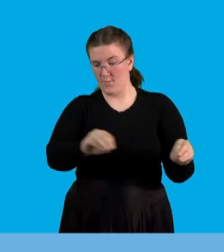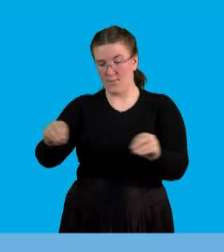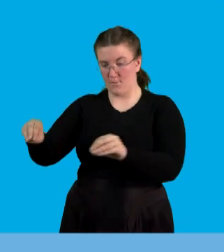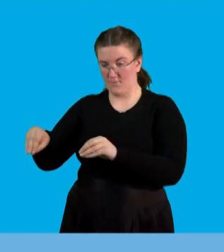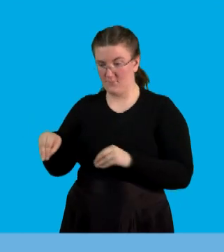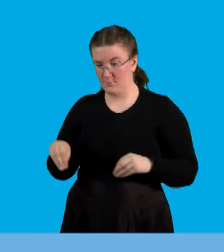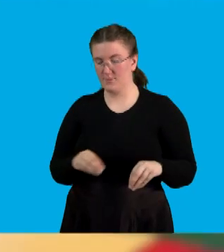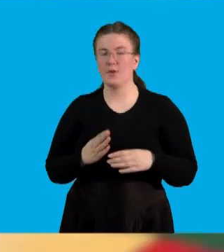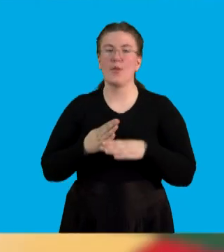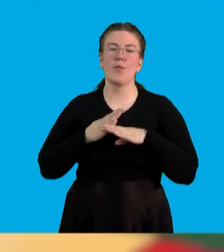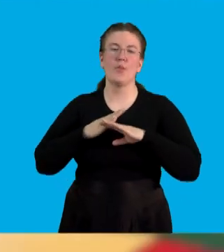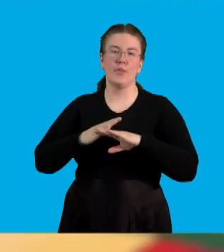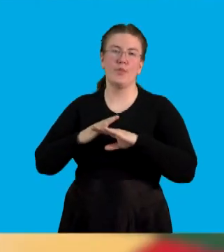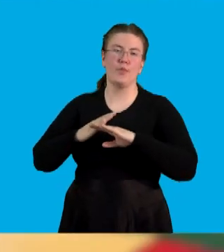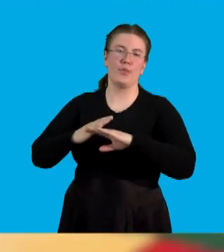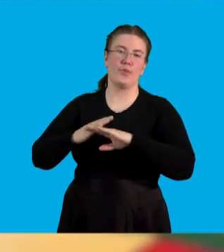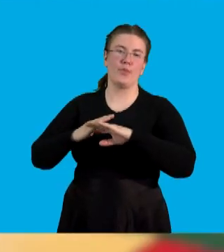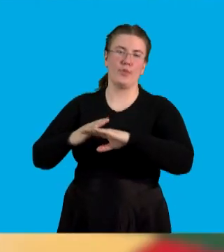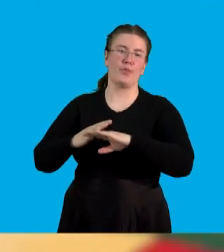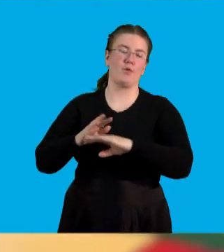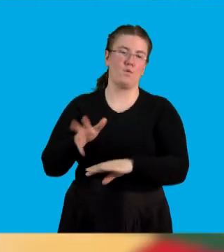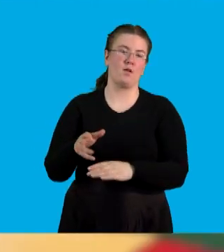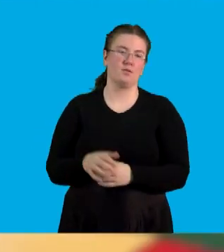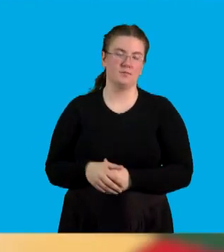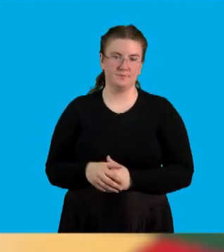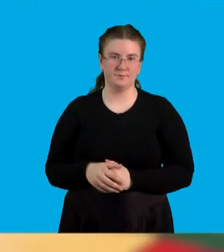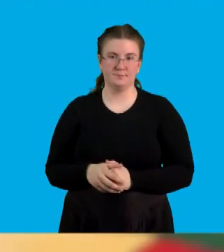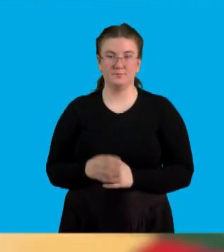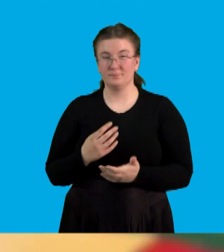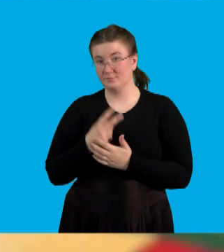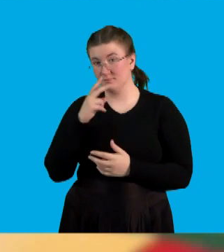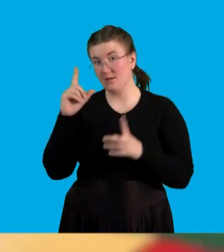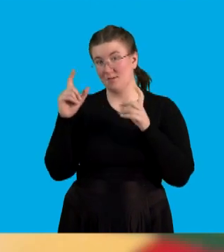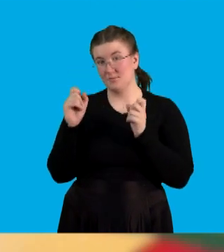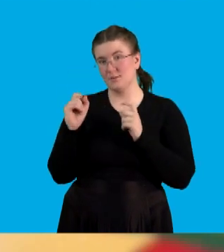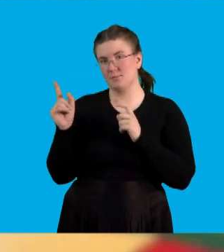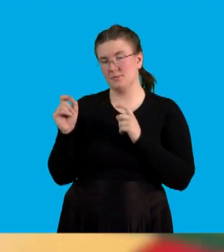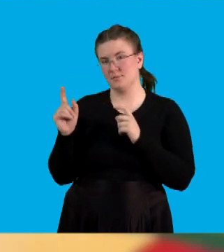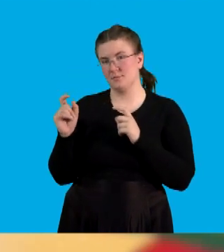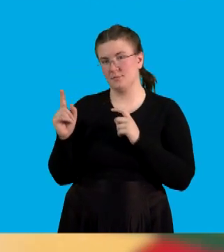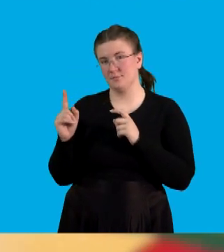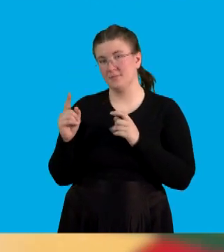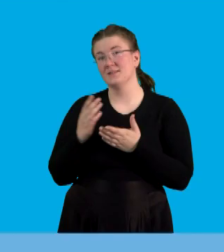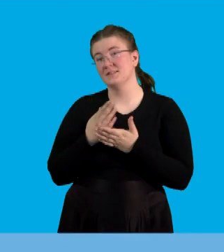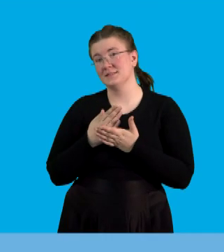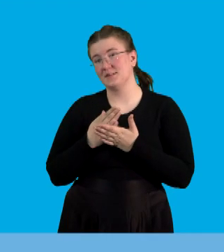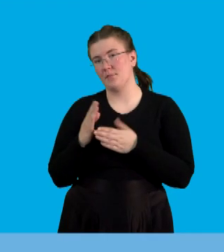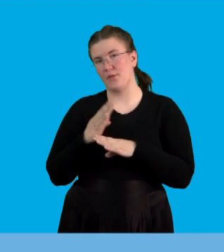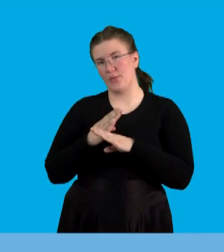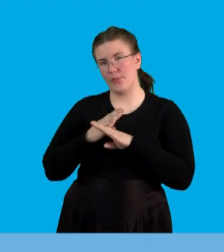the flow, or they're resisting the movement of electrons from one point to the next. So as you can see from this picture, there's